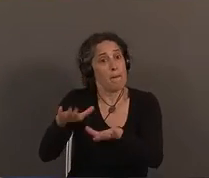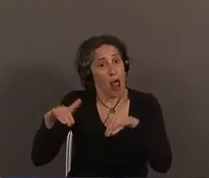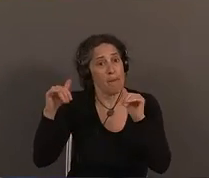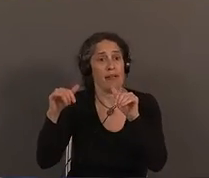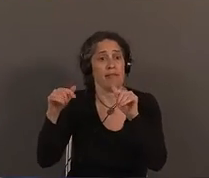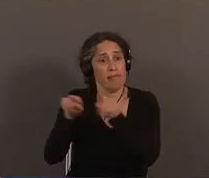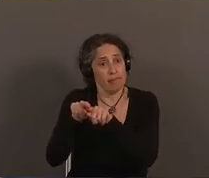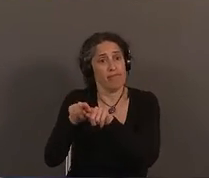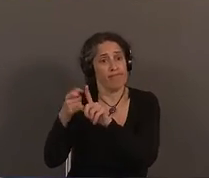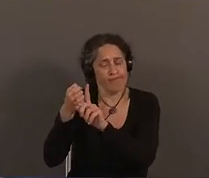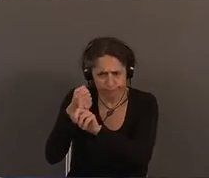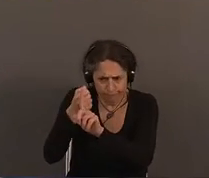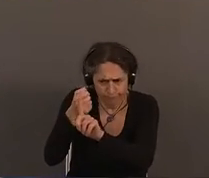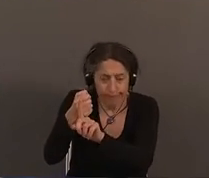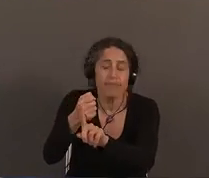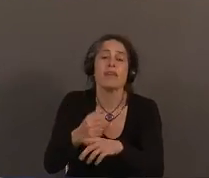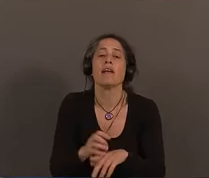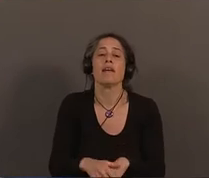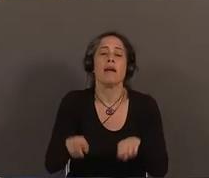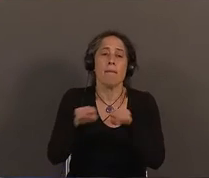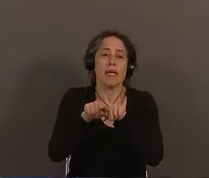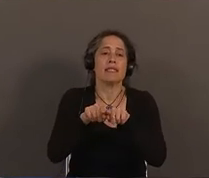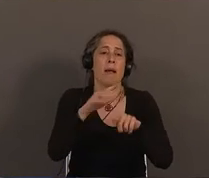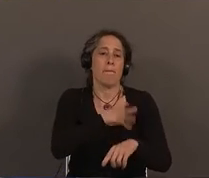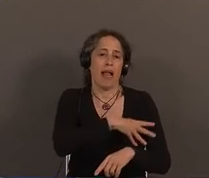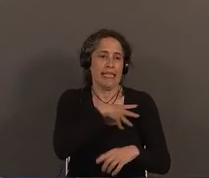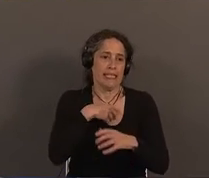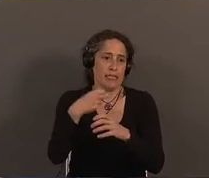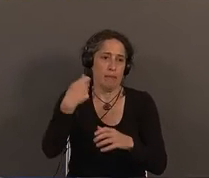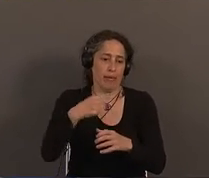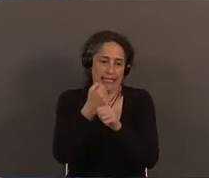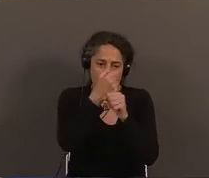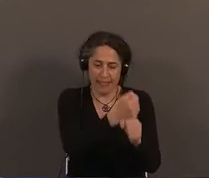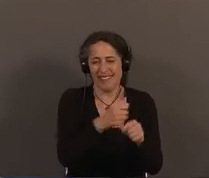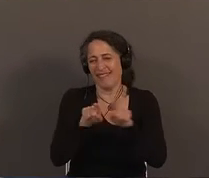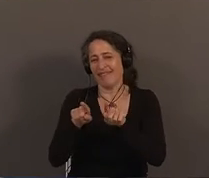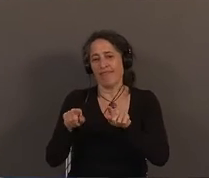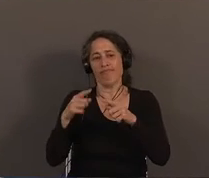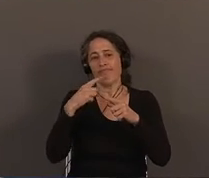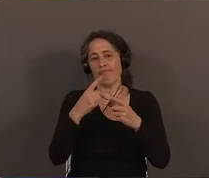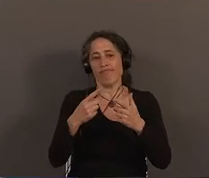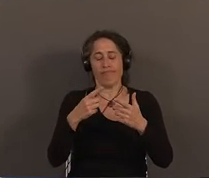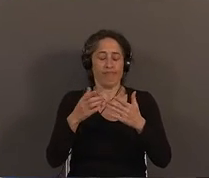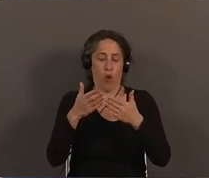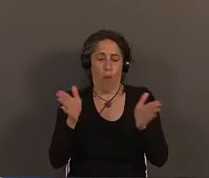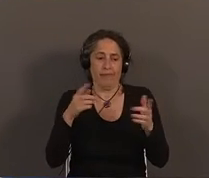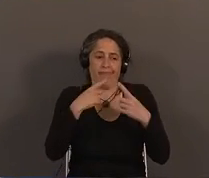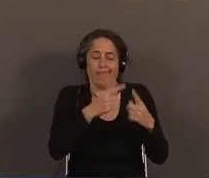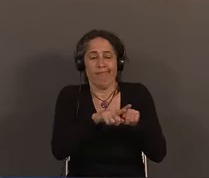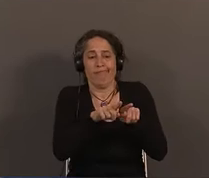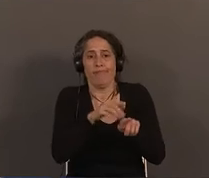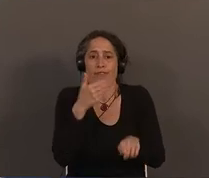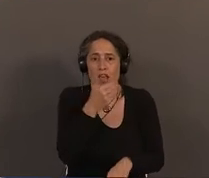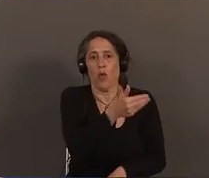it in my opening the Digital Assembly to the Maltese Presidency. So a teamwork where people really are almost in